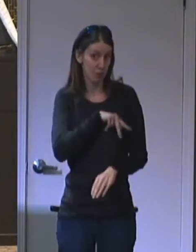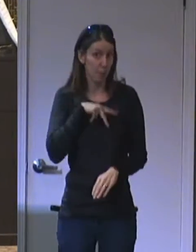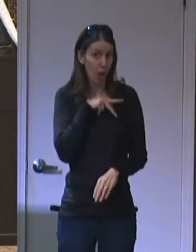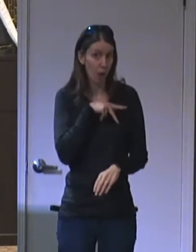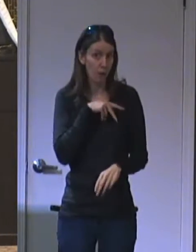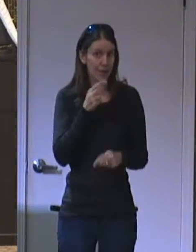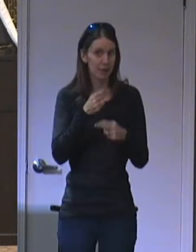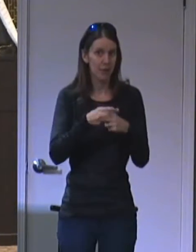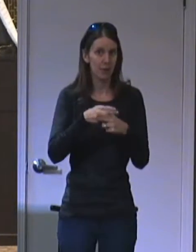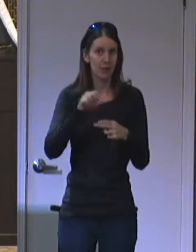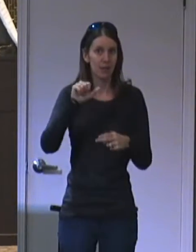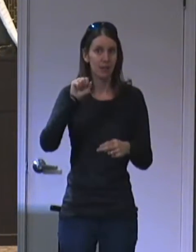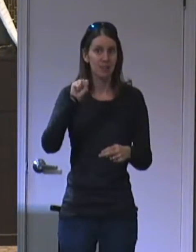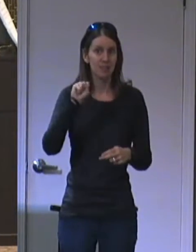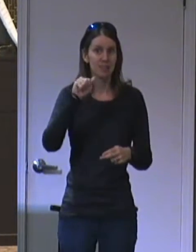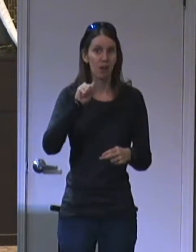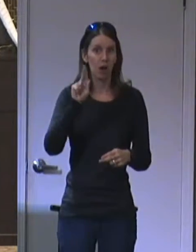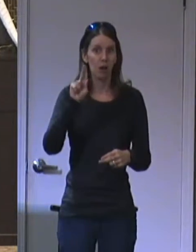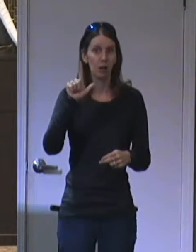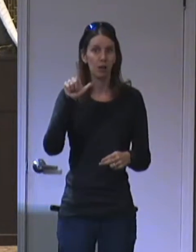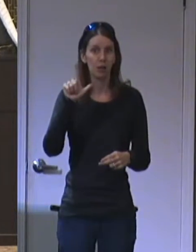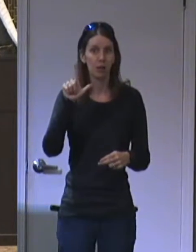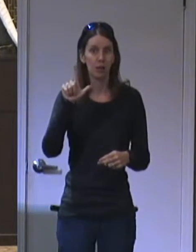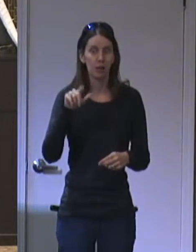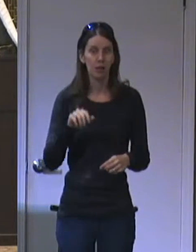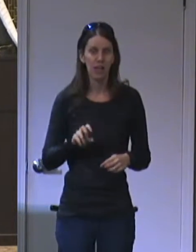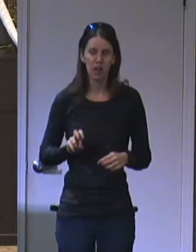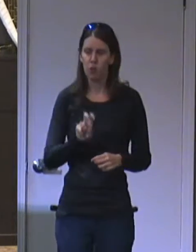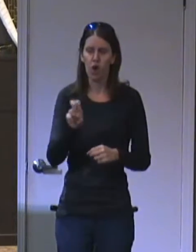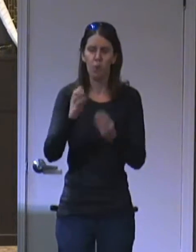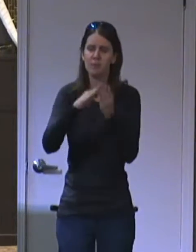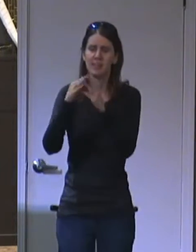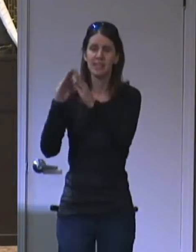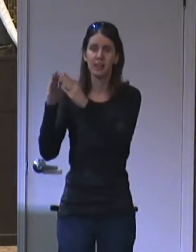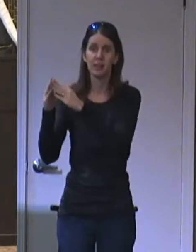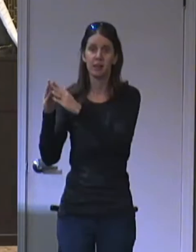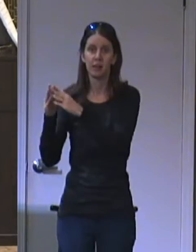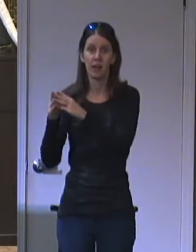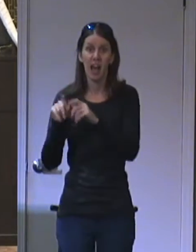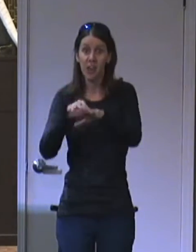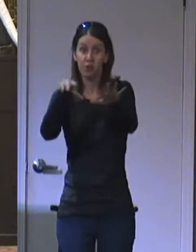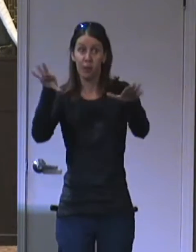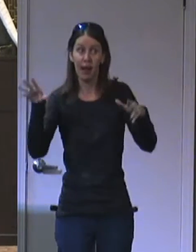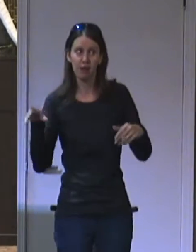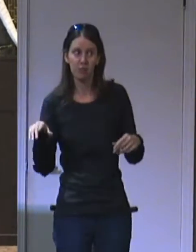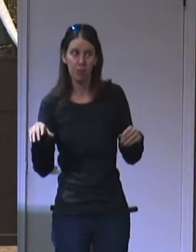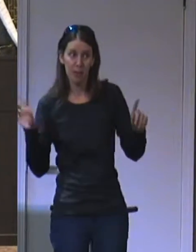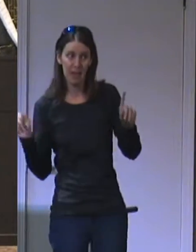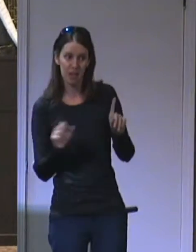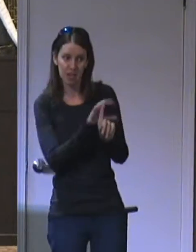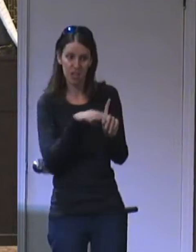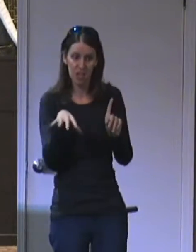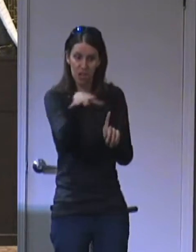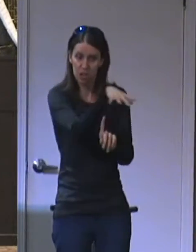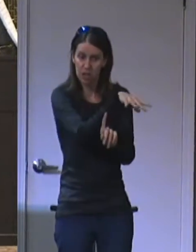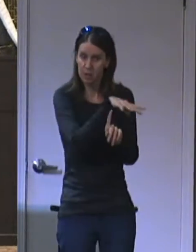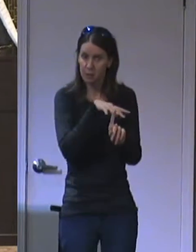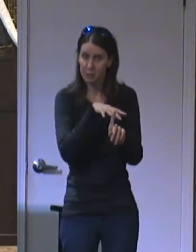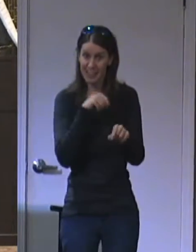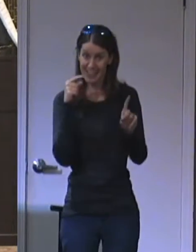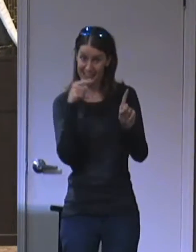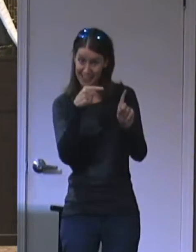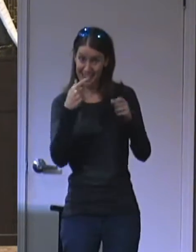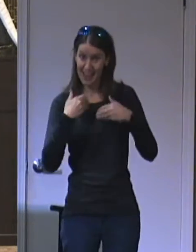and he was serving in Judaism, he would come into a town and people would rally around him because he had